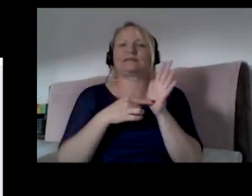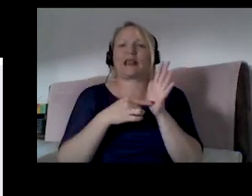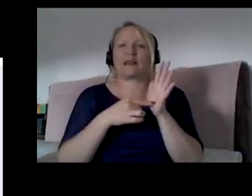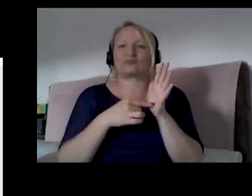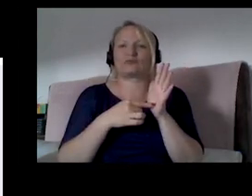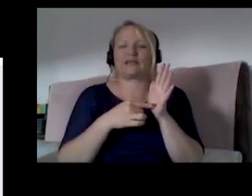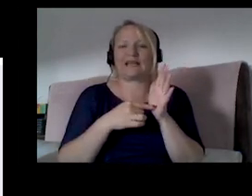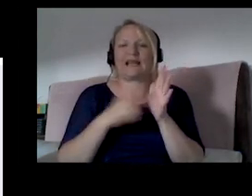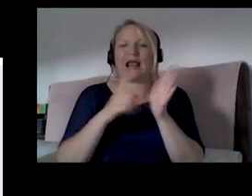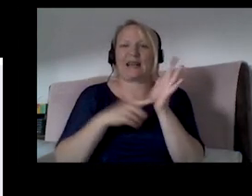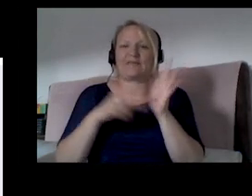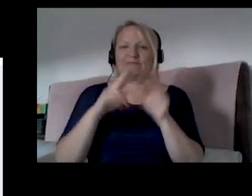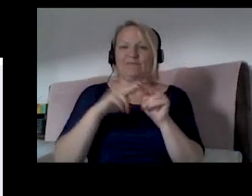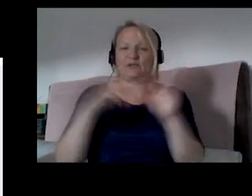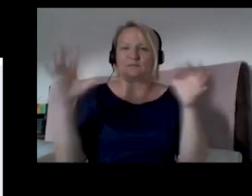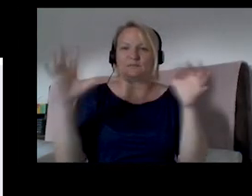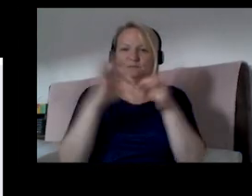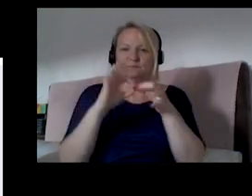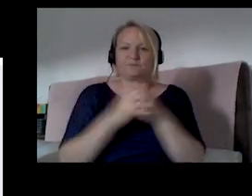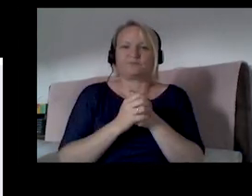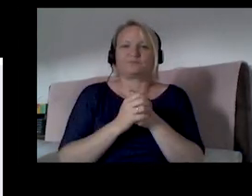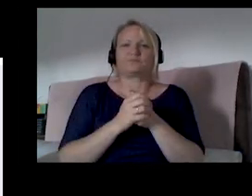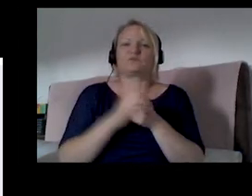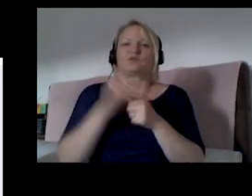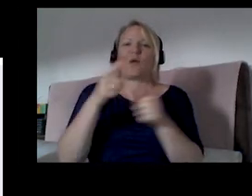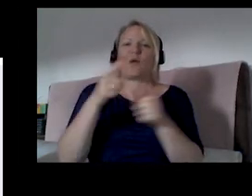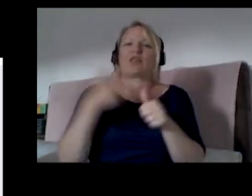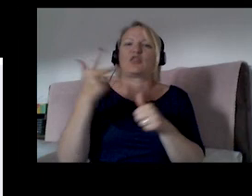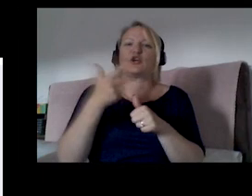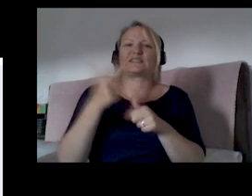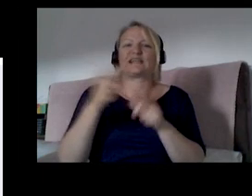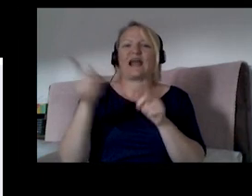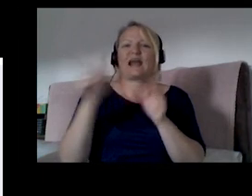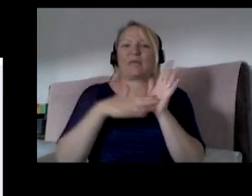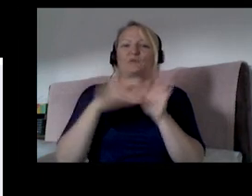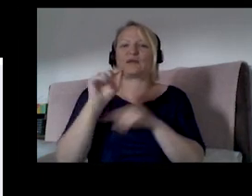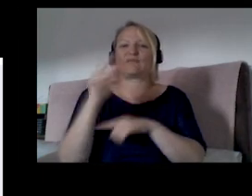and Linford. Between the A13 and around the